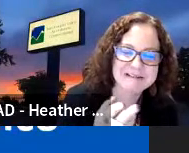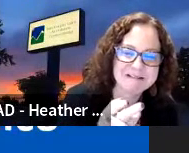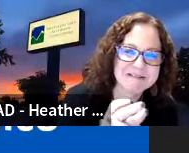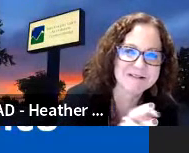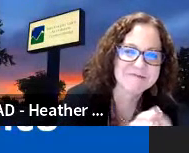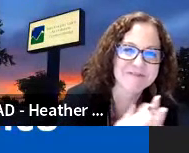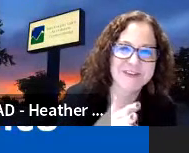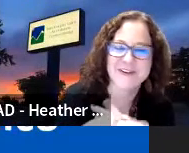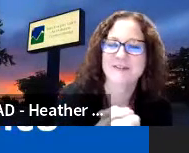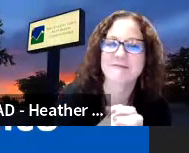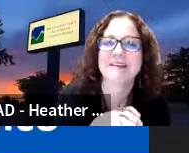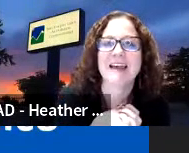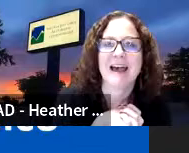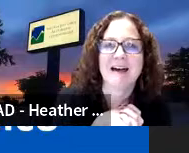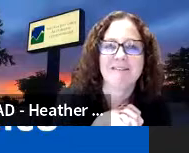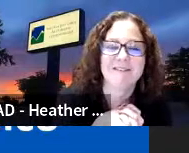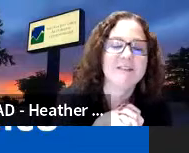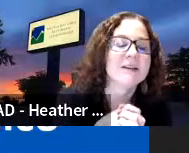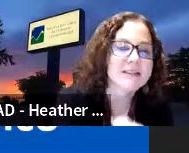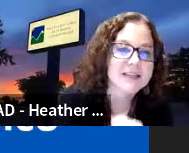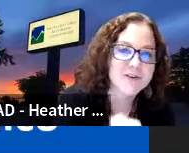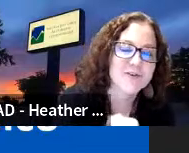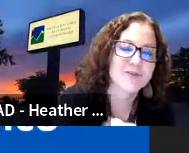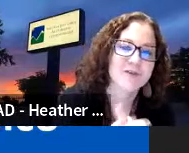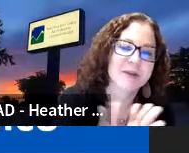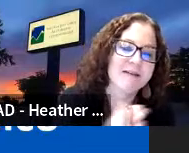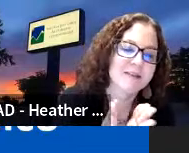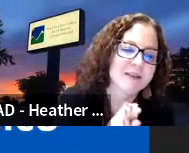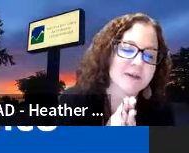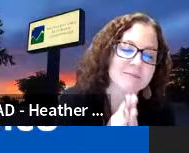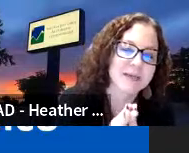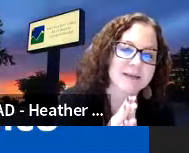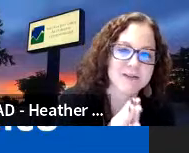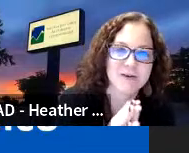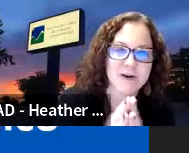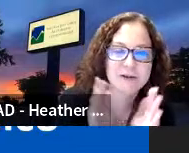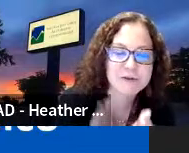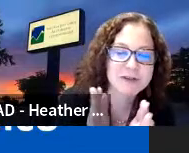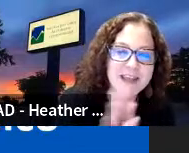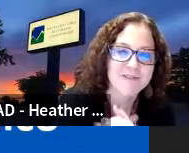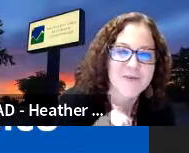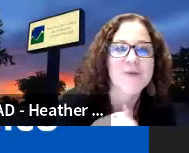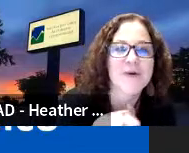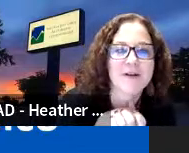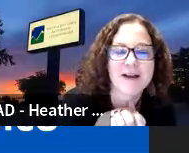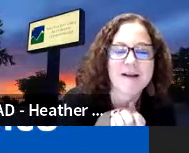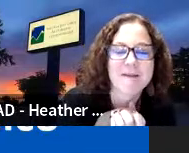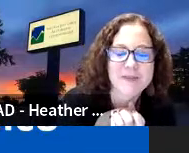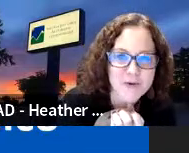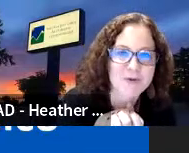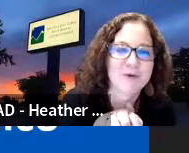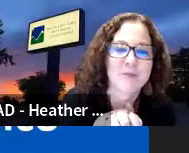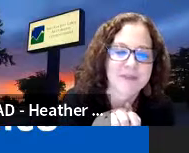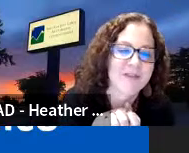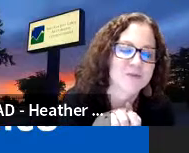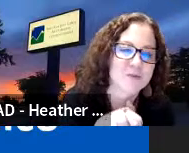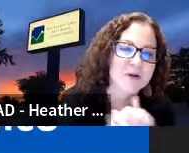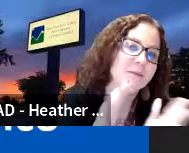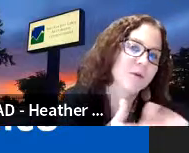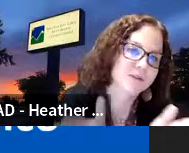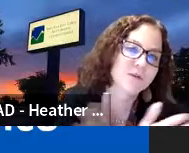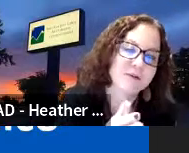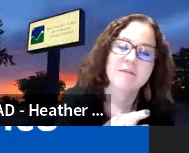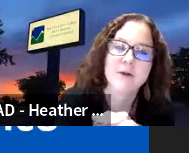and talked about recruitment for your group, and we will continue to do so, but everything we commit to or communicate for your group and the